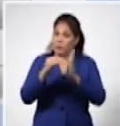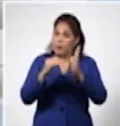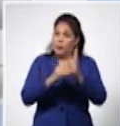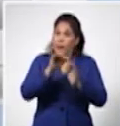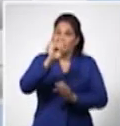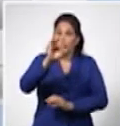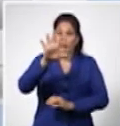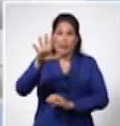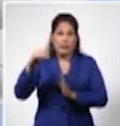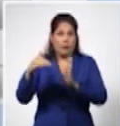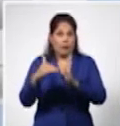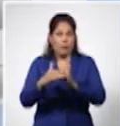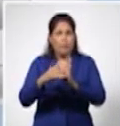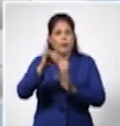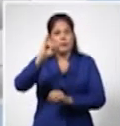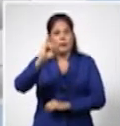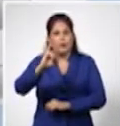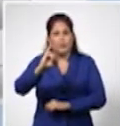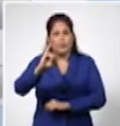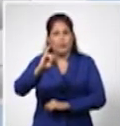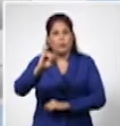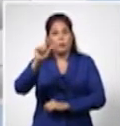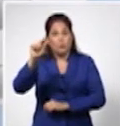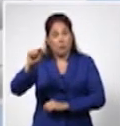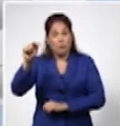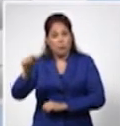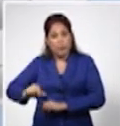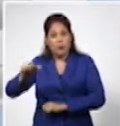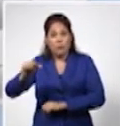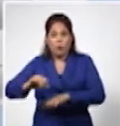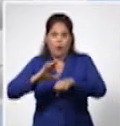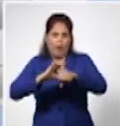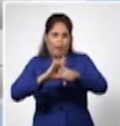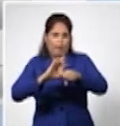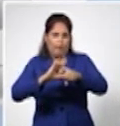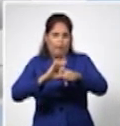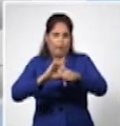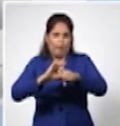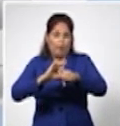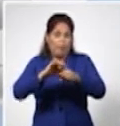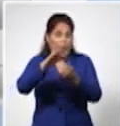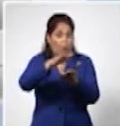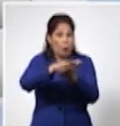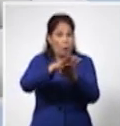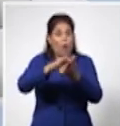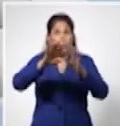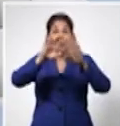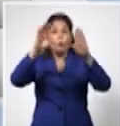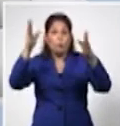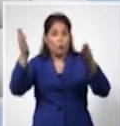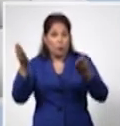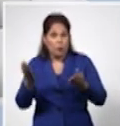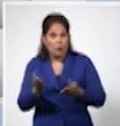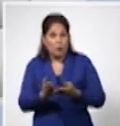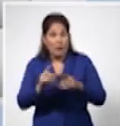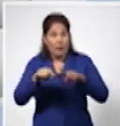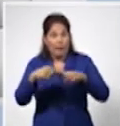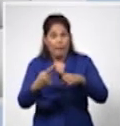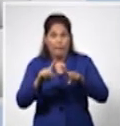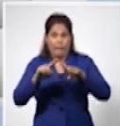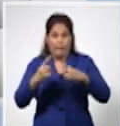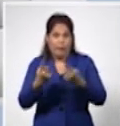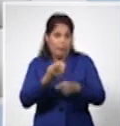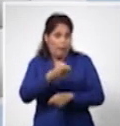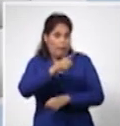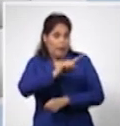of yesterday, COVID-19 continues to be present in the same 185 countries. There are now